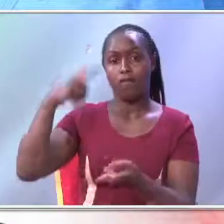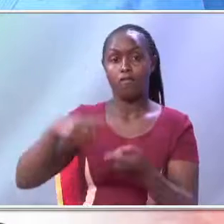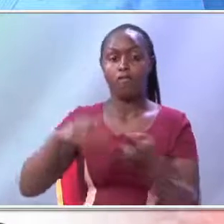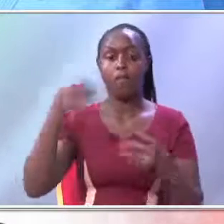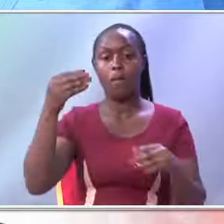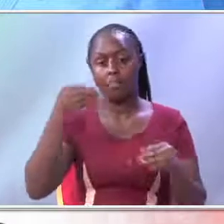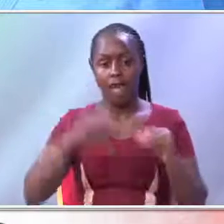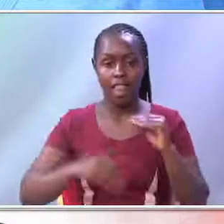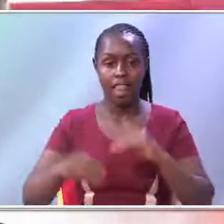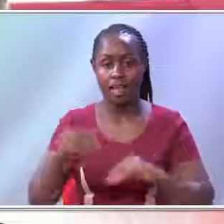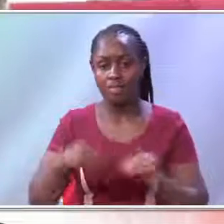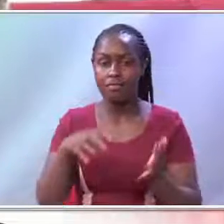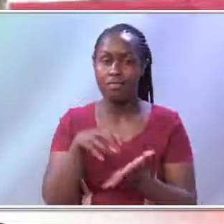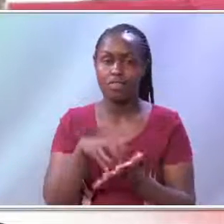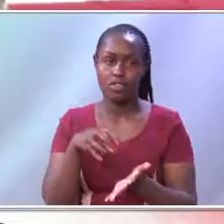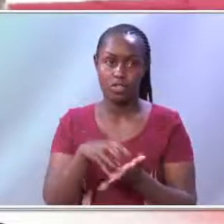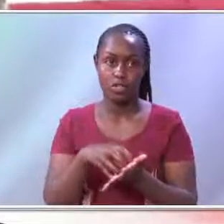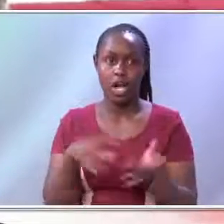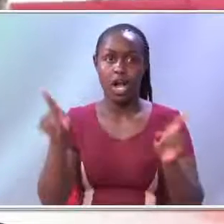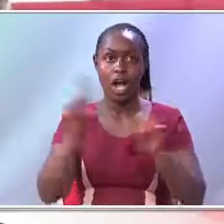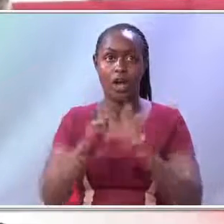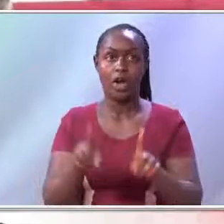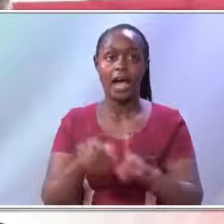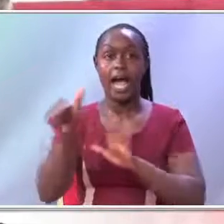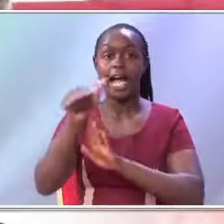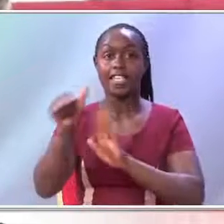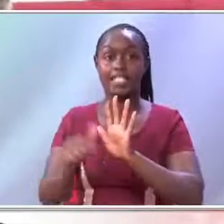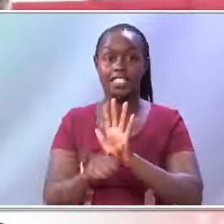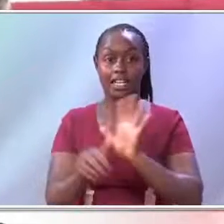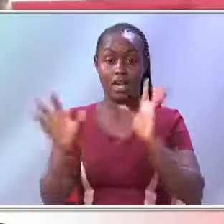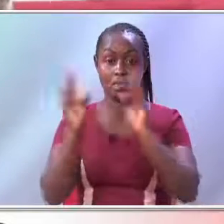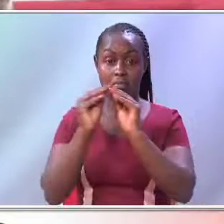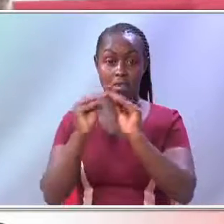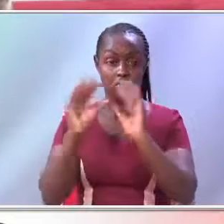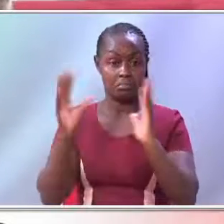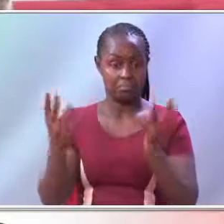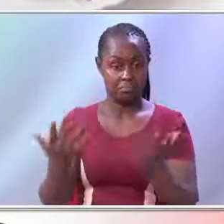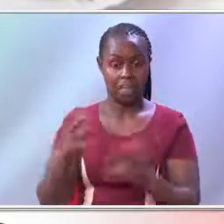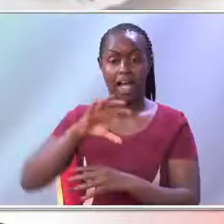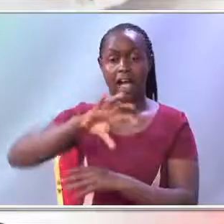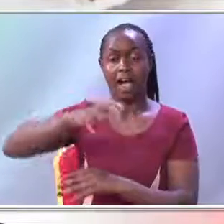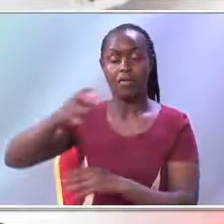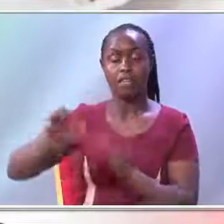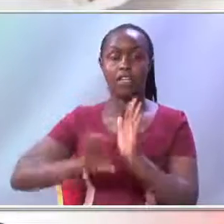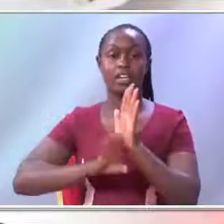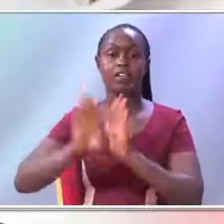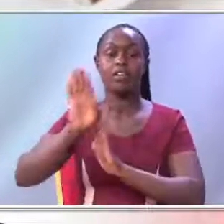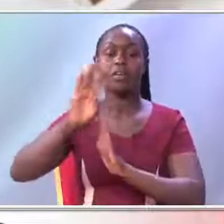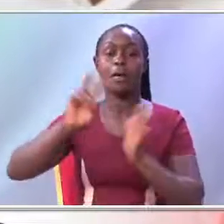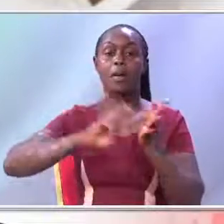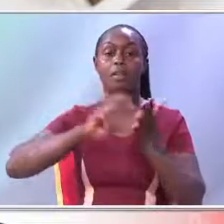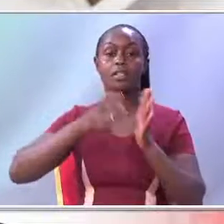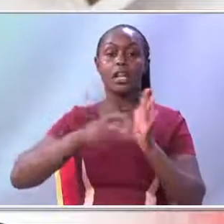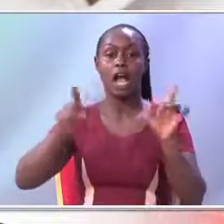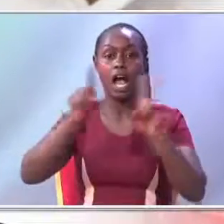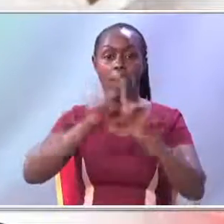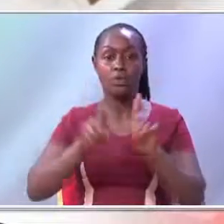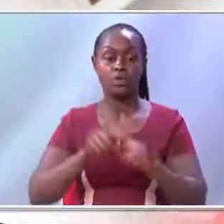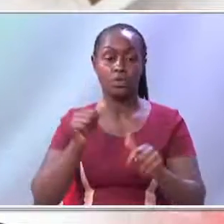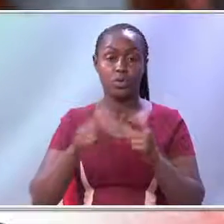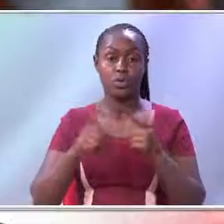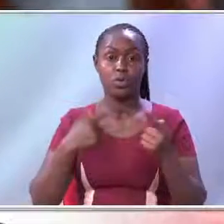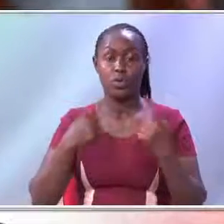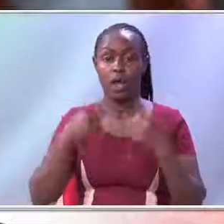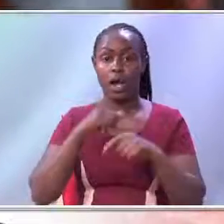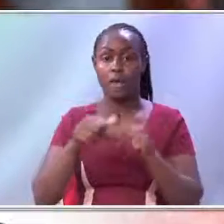positions. The agenda of the meeting was that the county's development projects, among them an initiative to address the